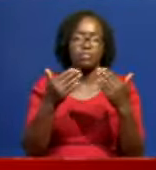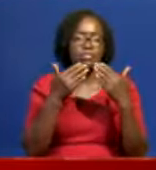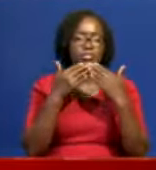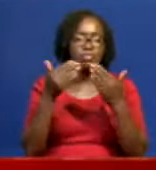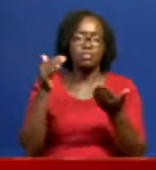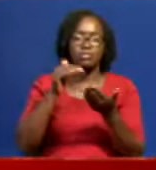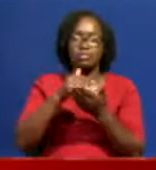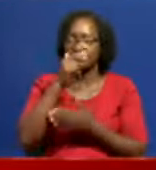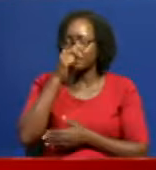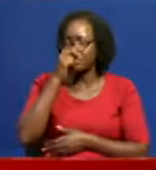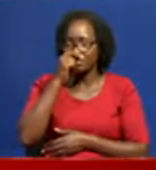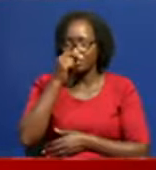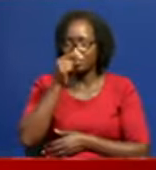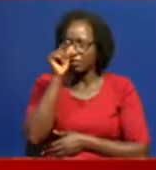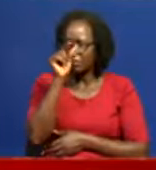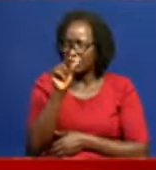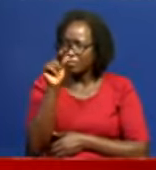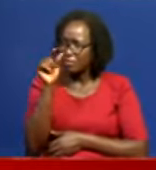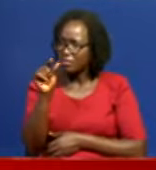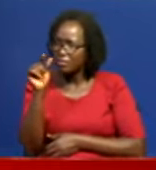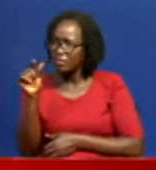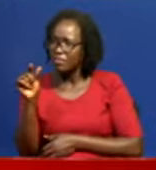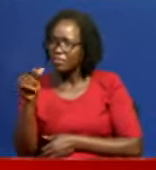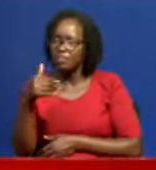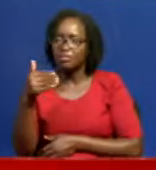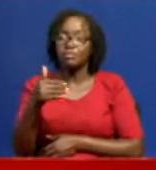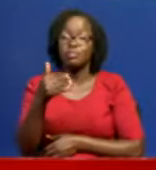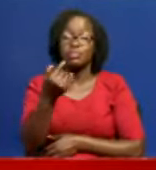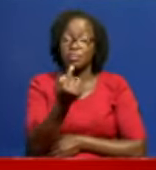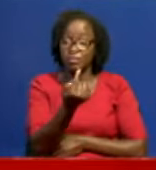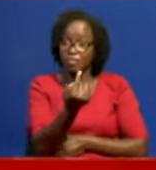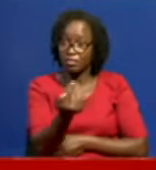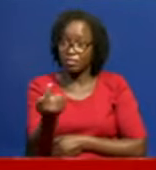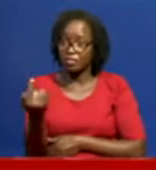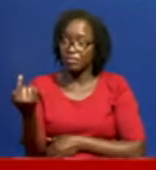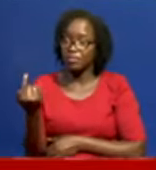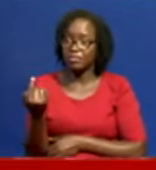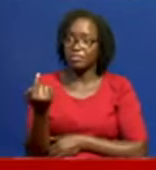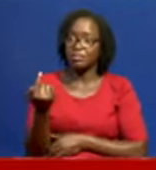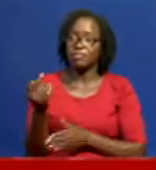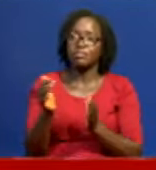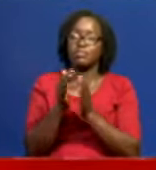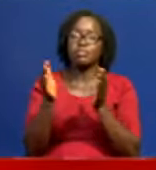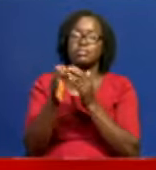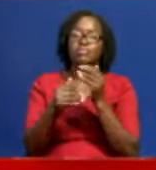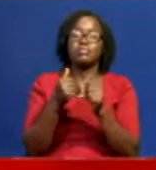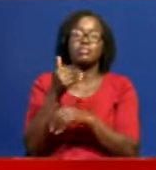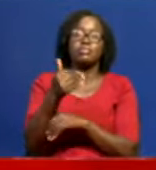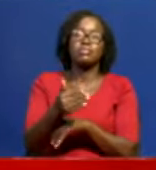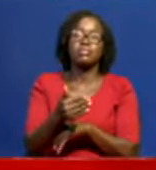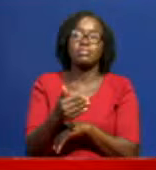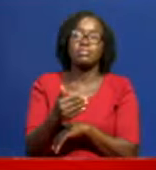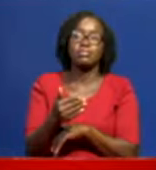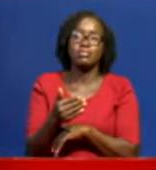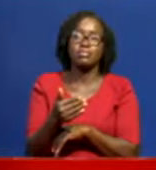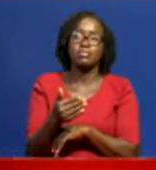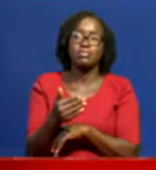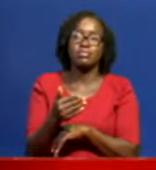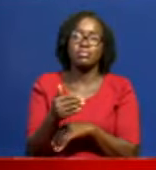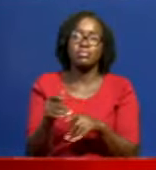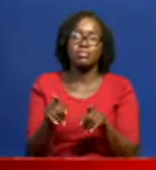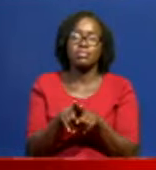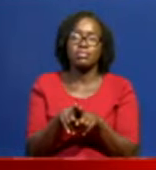again wish each and every one of you a great year ahead, as